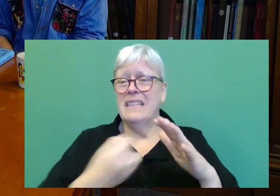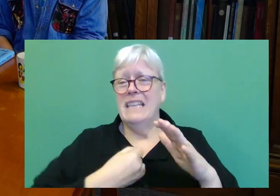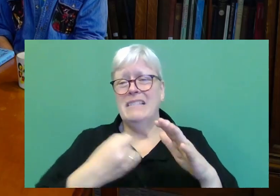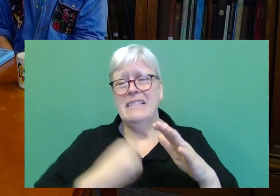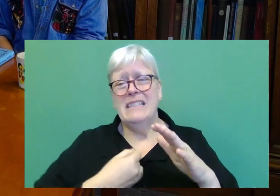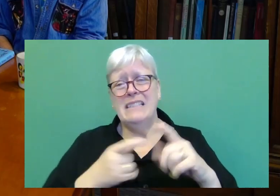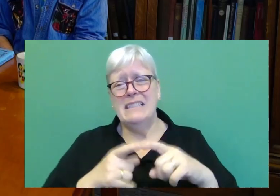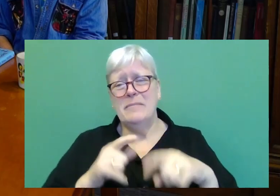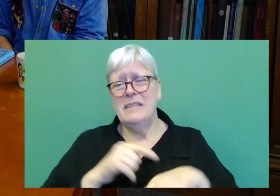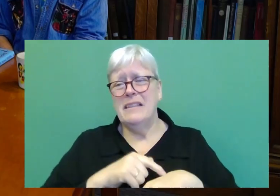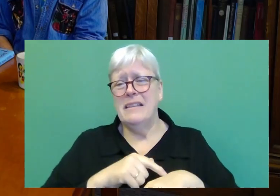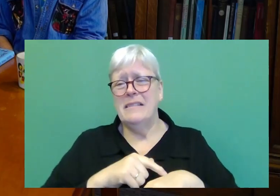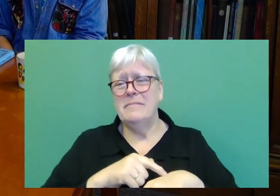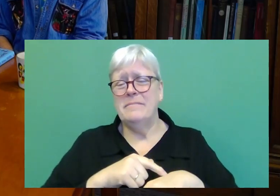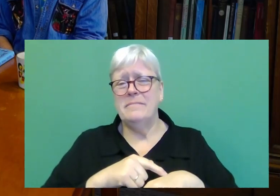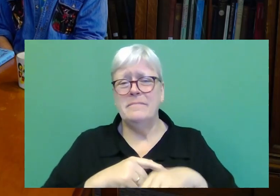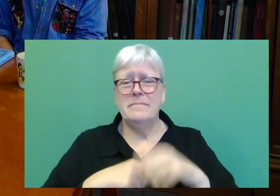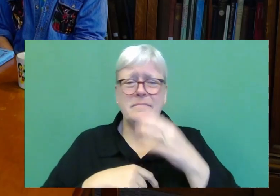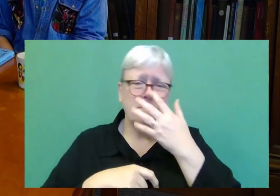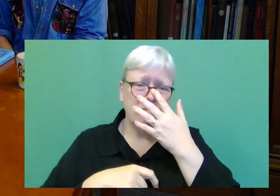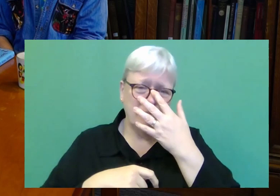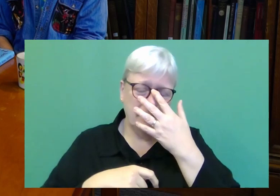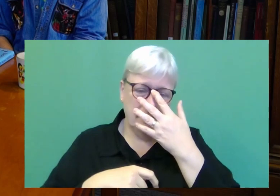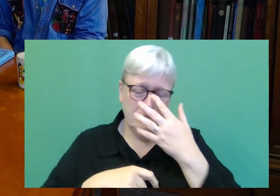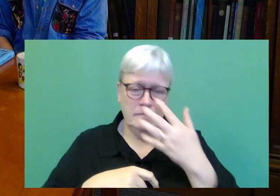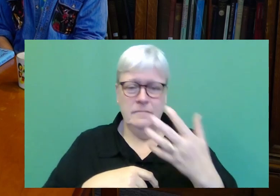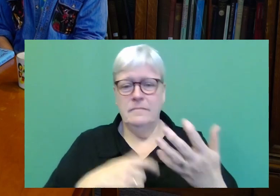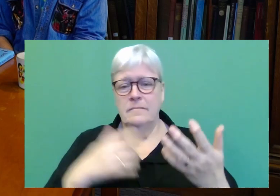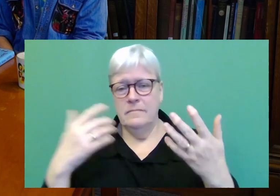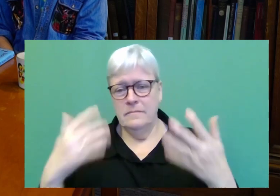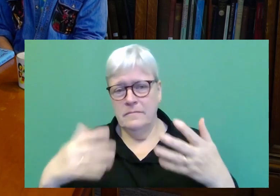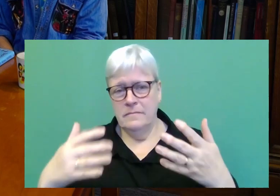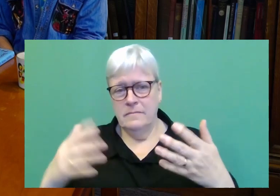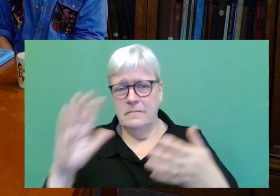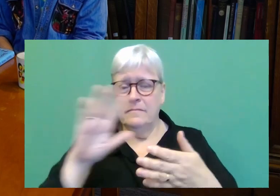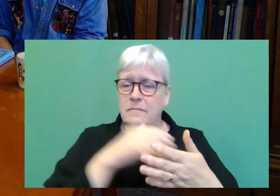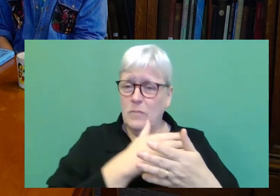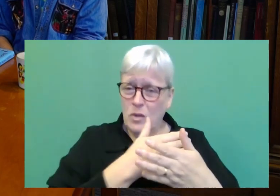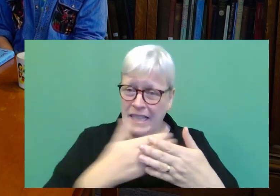There's this incredible poetic providence that the fishing tackle shop that you mentioned